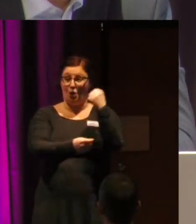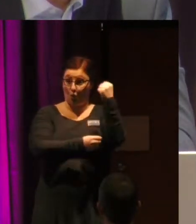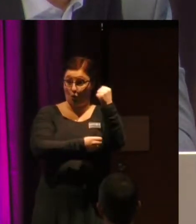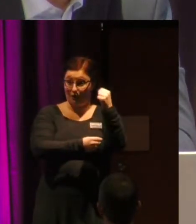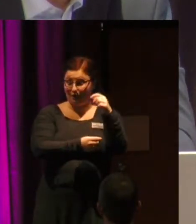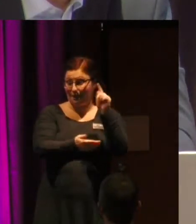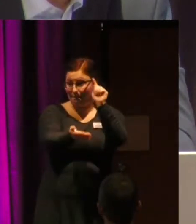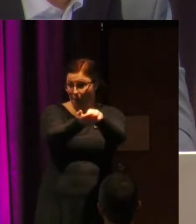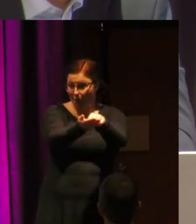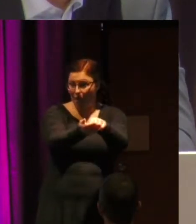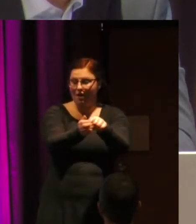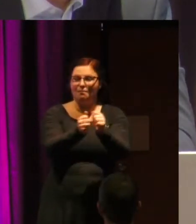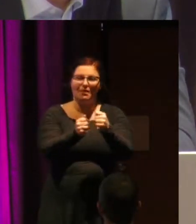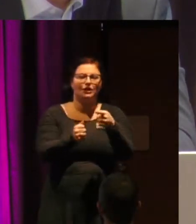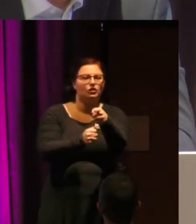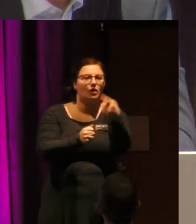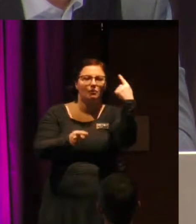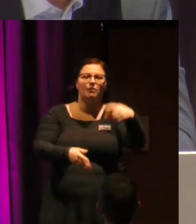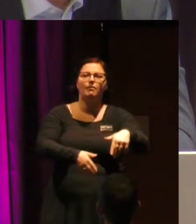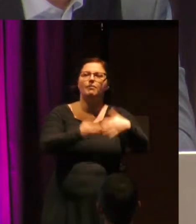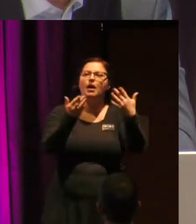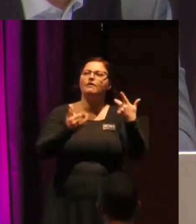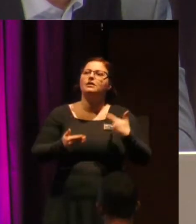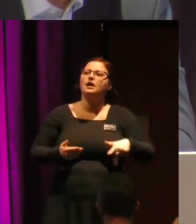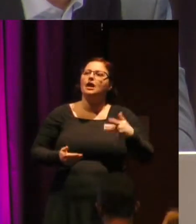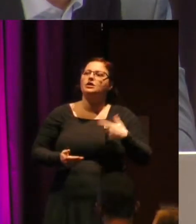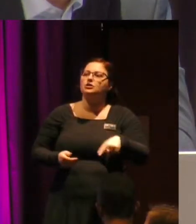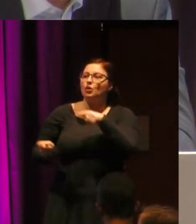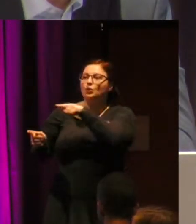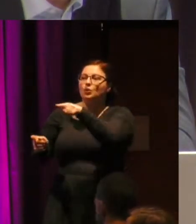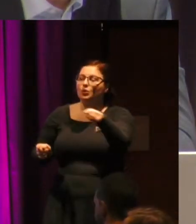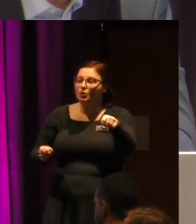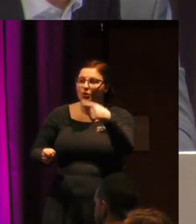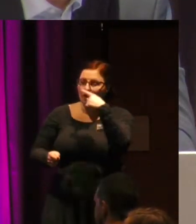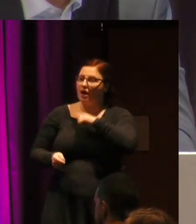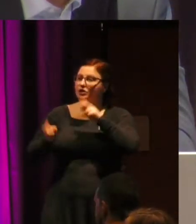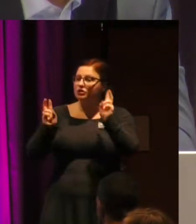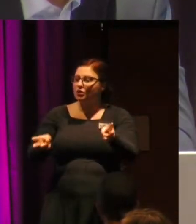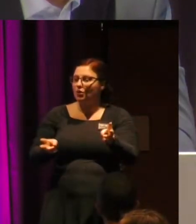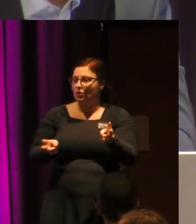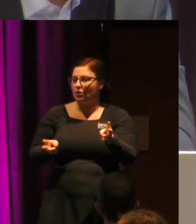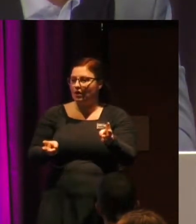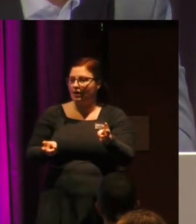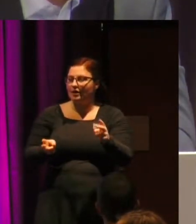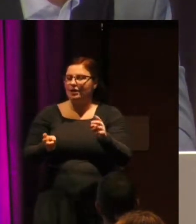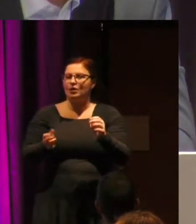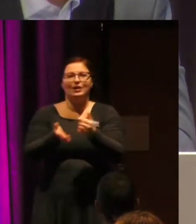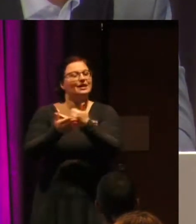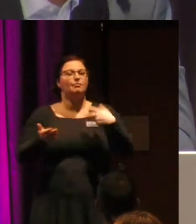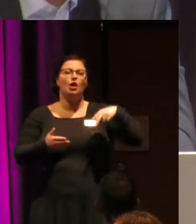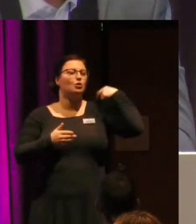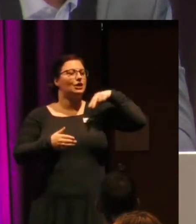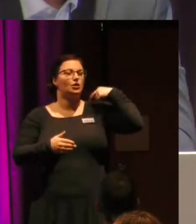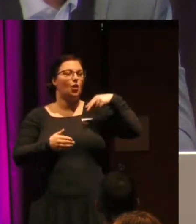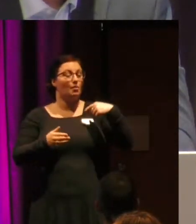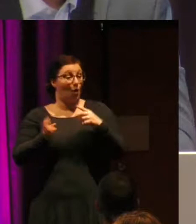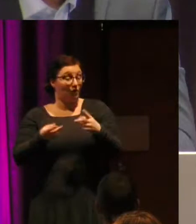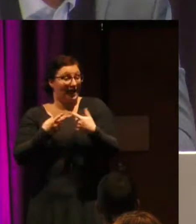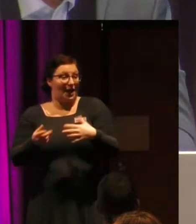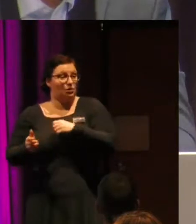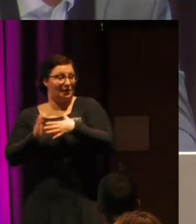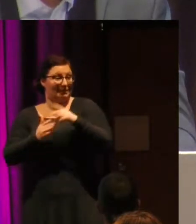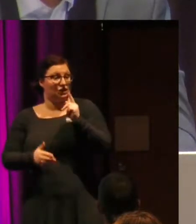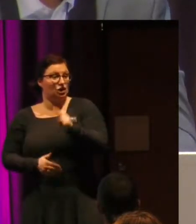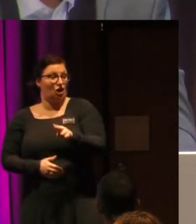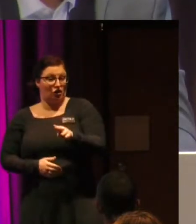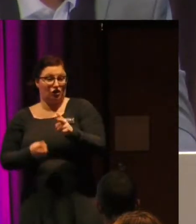the situation some of us are facing, and not only because of ethnicity, I would say also because of my gender.